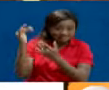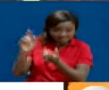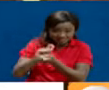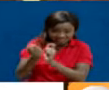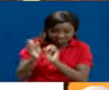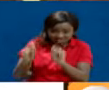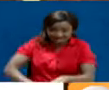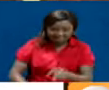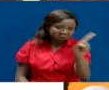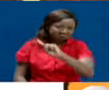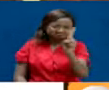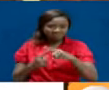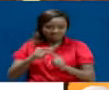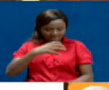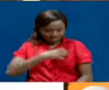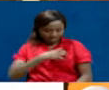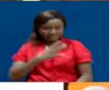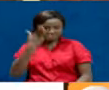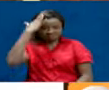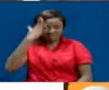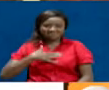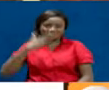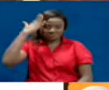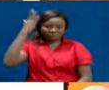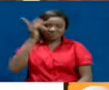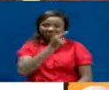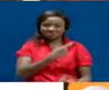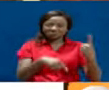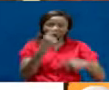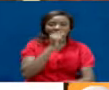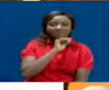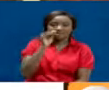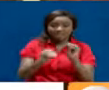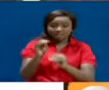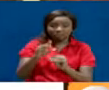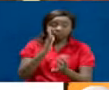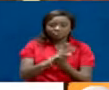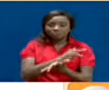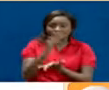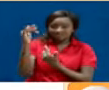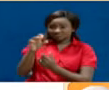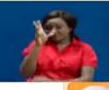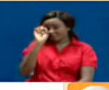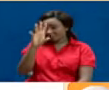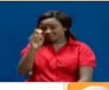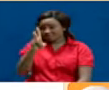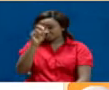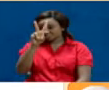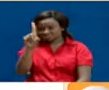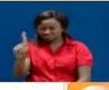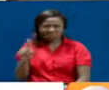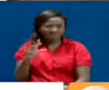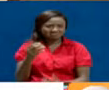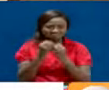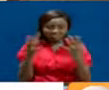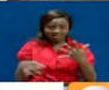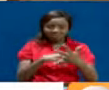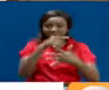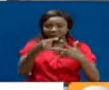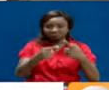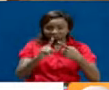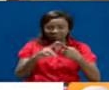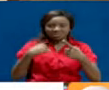But in my heart, I know you want it. Her expectations for 2021 are many. She tells me she supports the BBI. I think it's